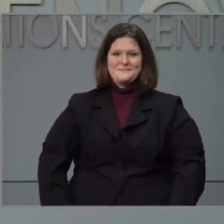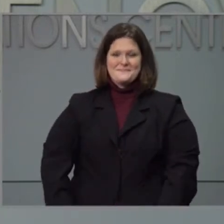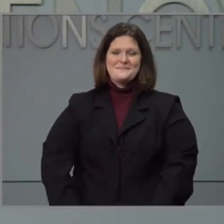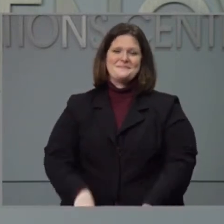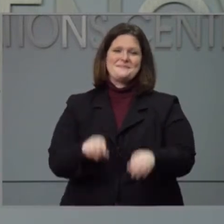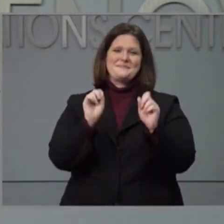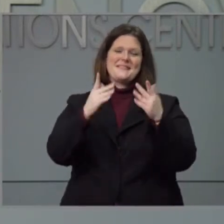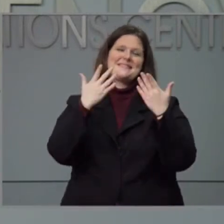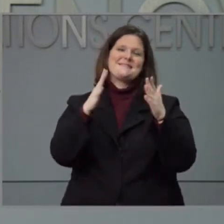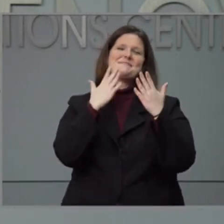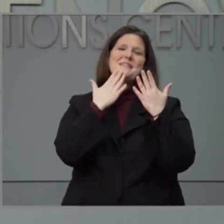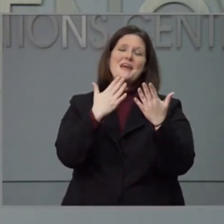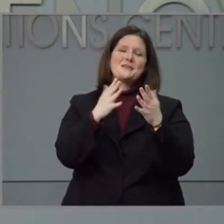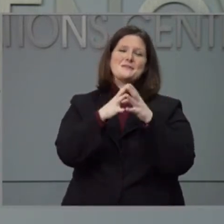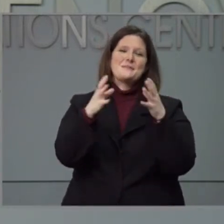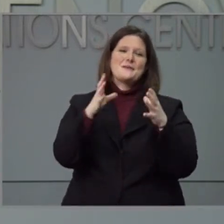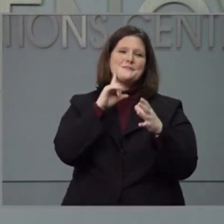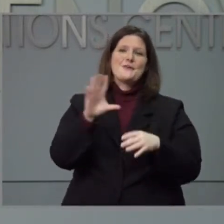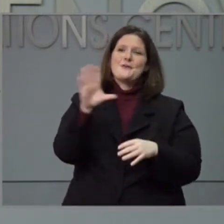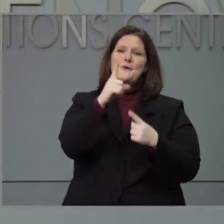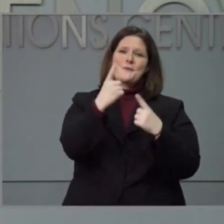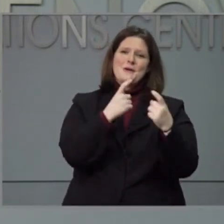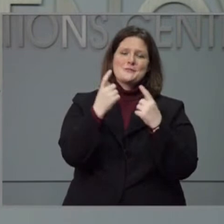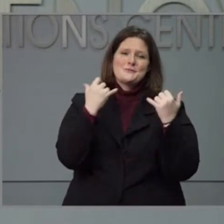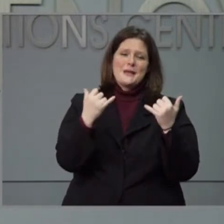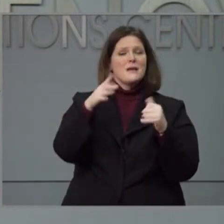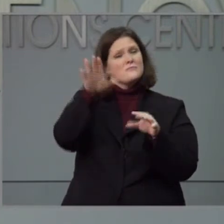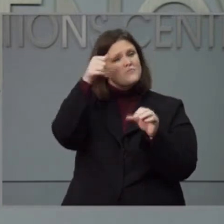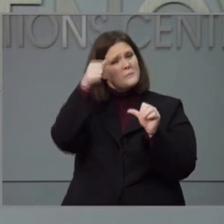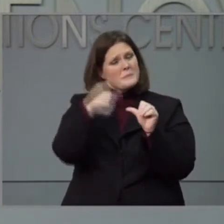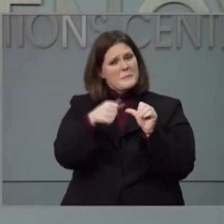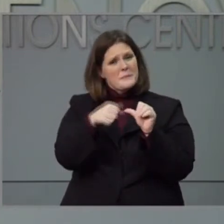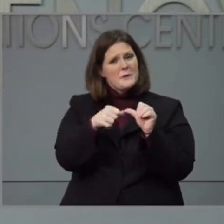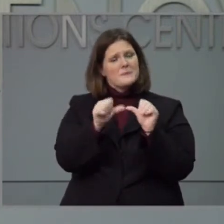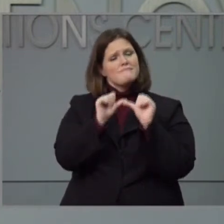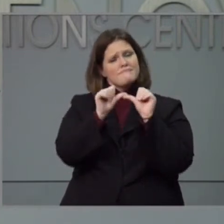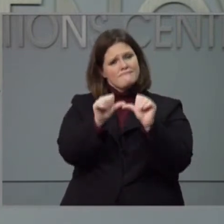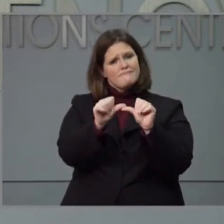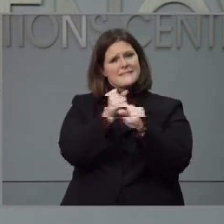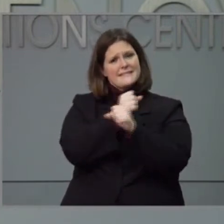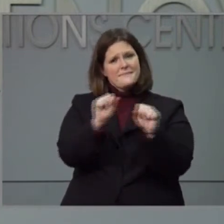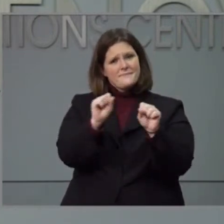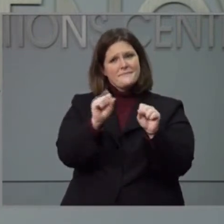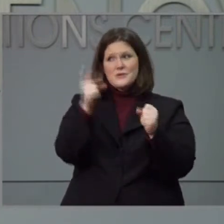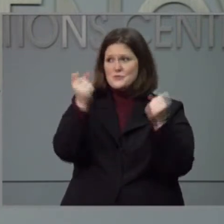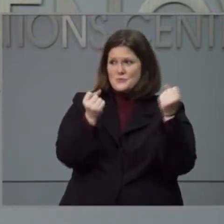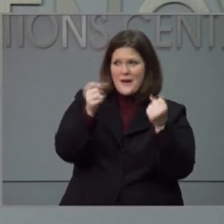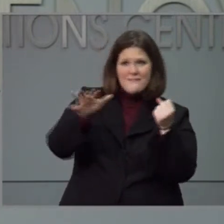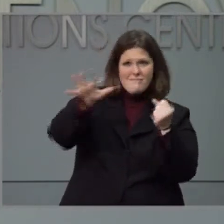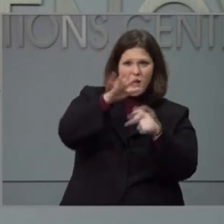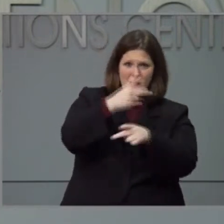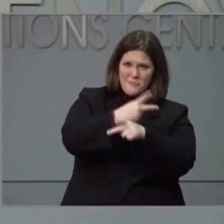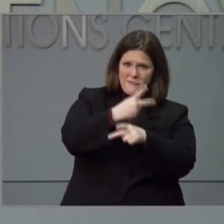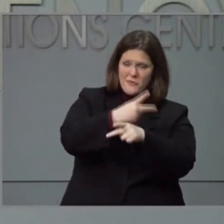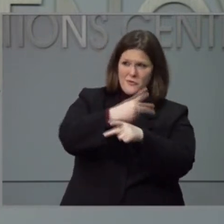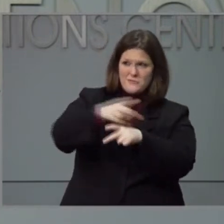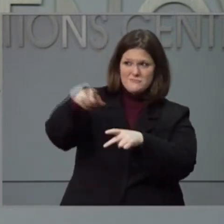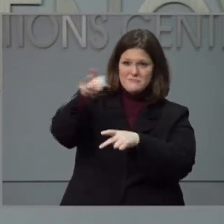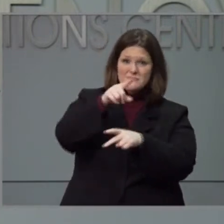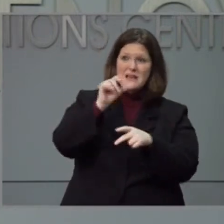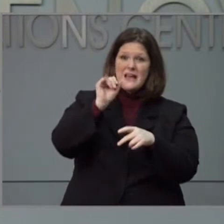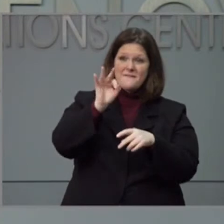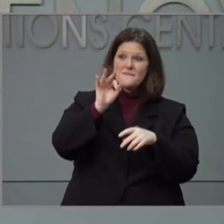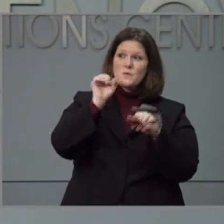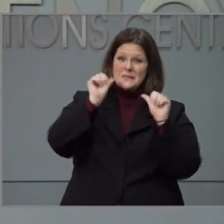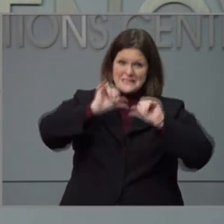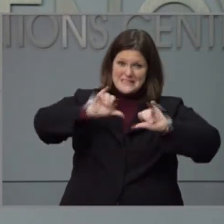Okay, terrific. Well, thank you for the great questions today. Remember to stay safe on the roads out there, and if you can be off the roads, please